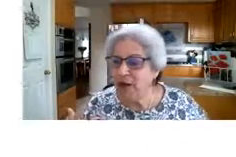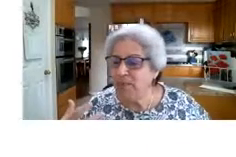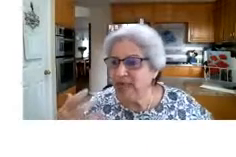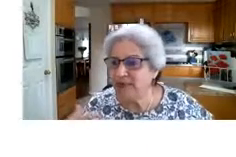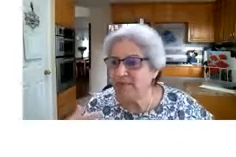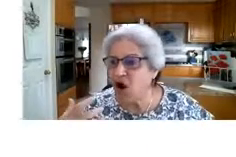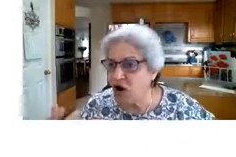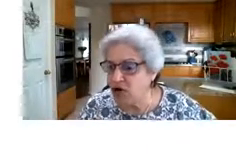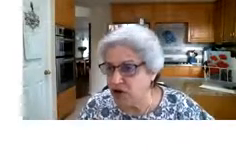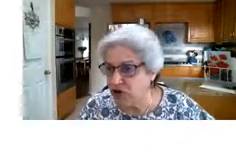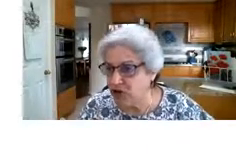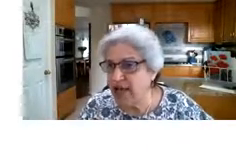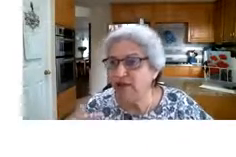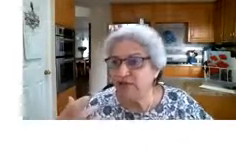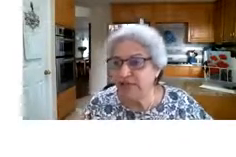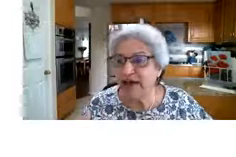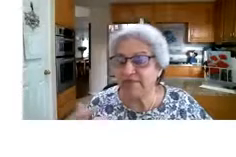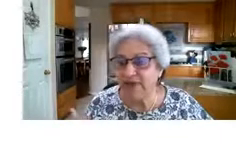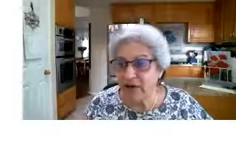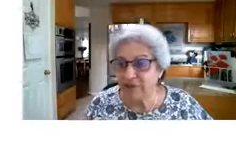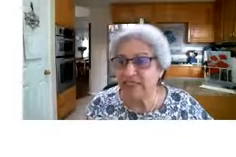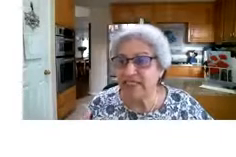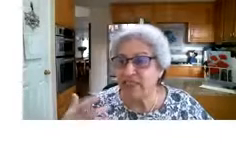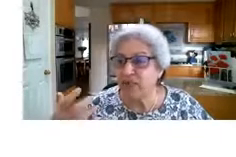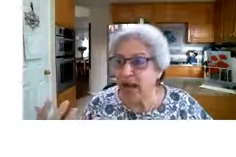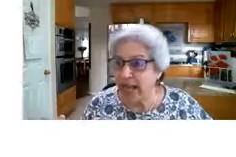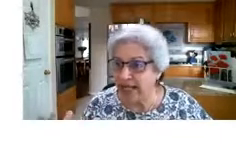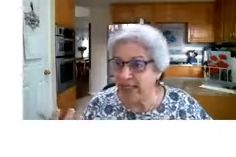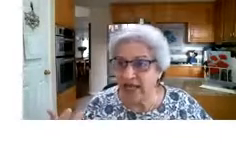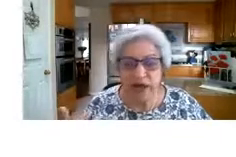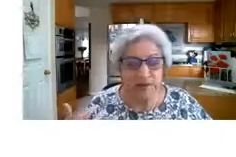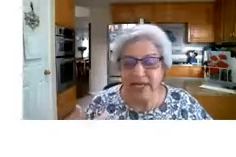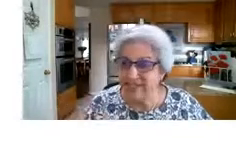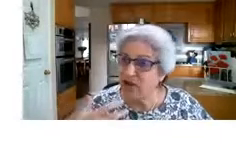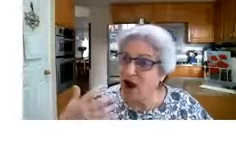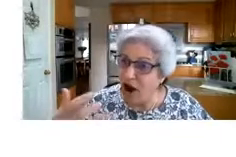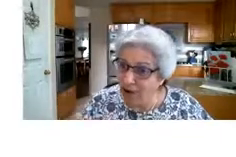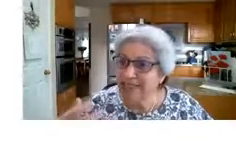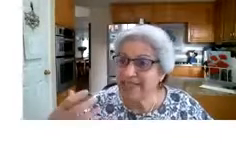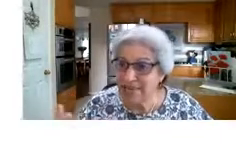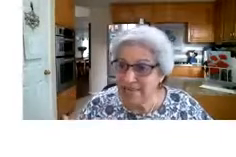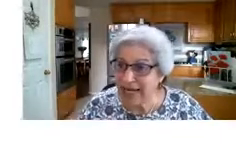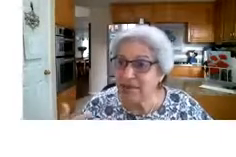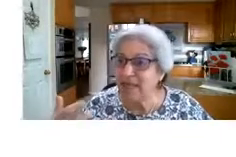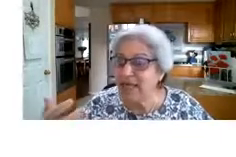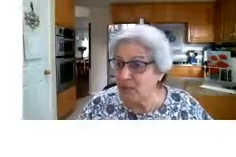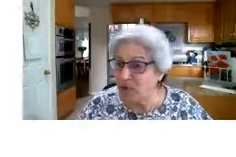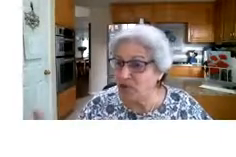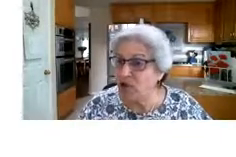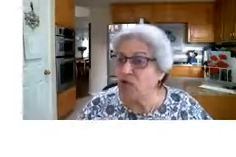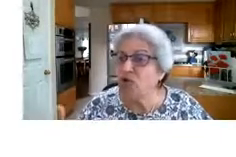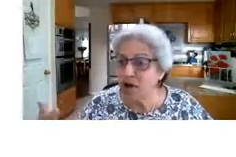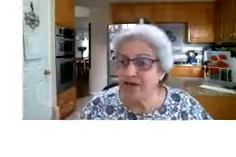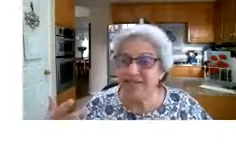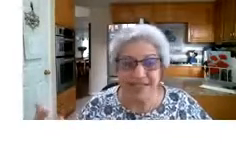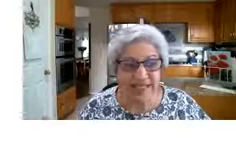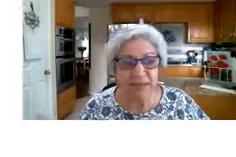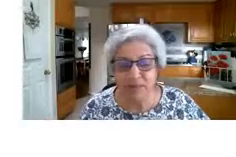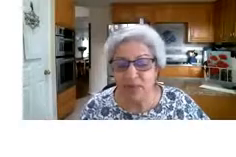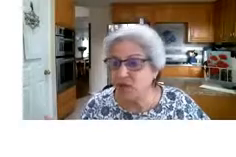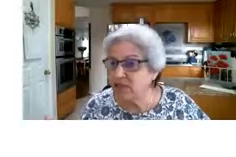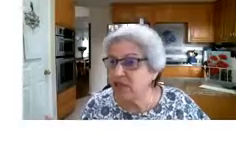it now becomes harder for that virus to spread because there aren't as many people who